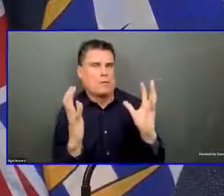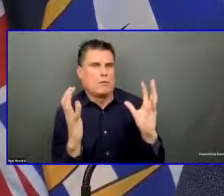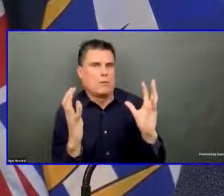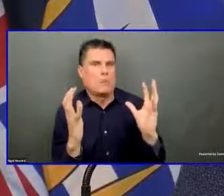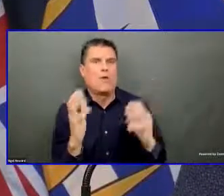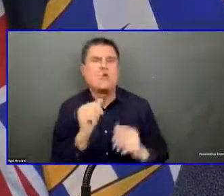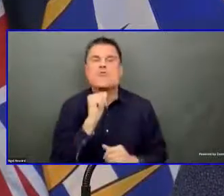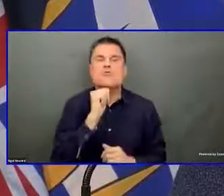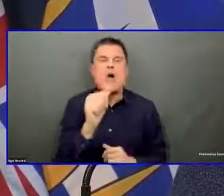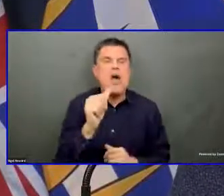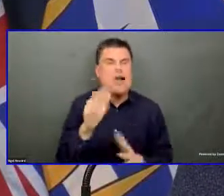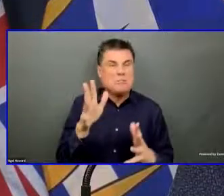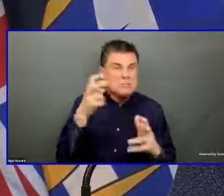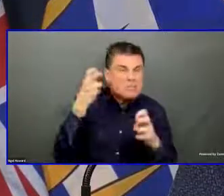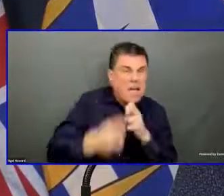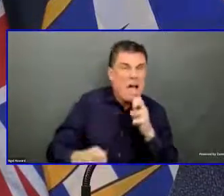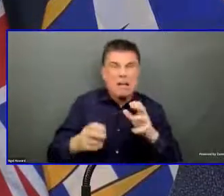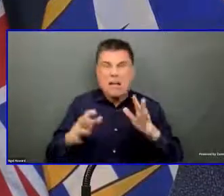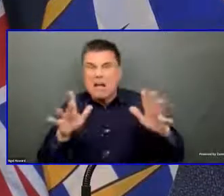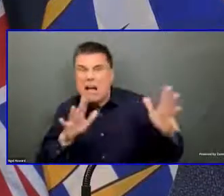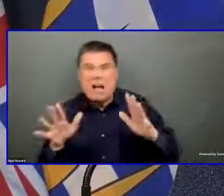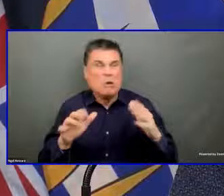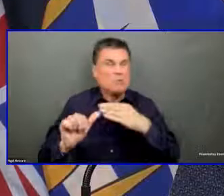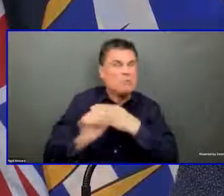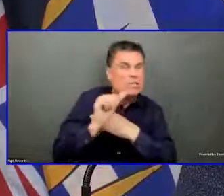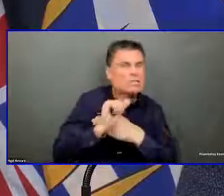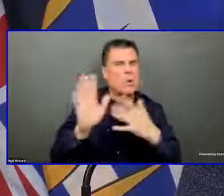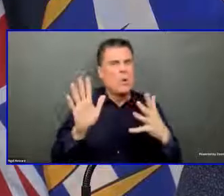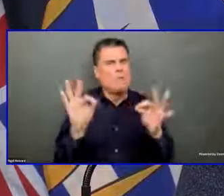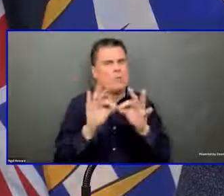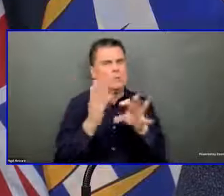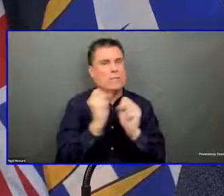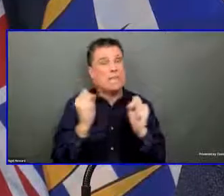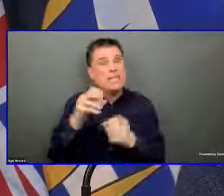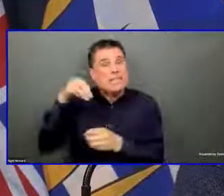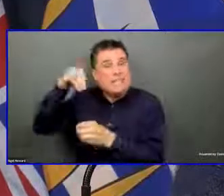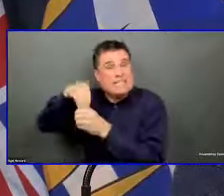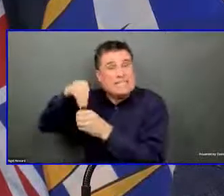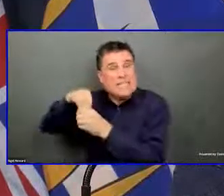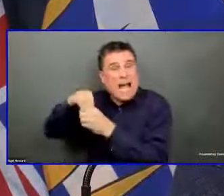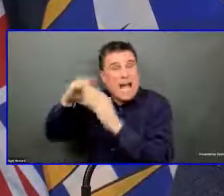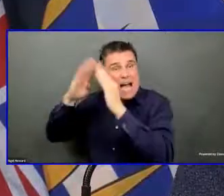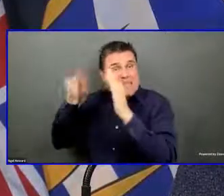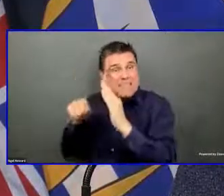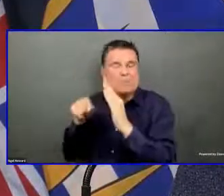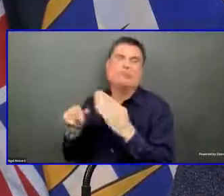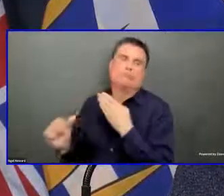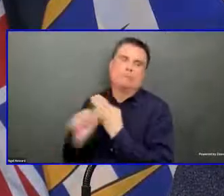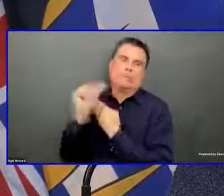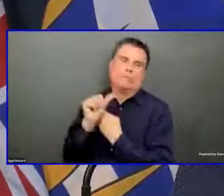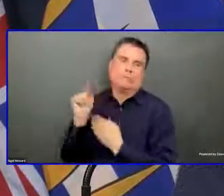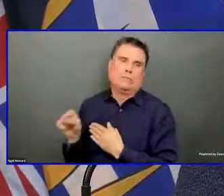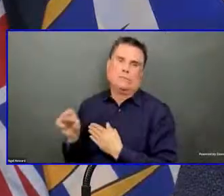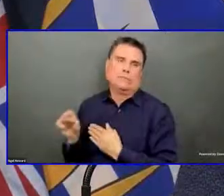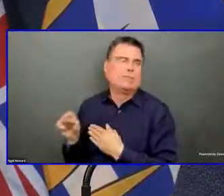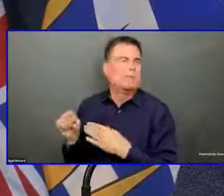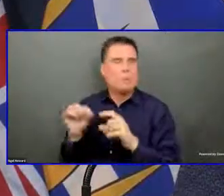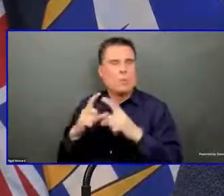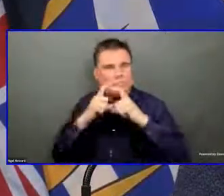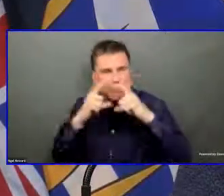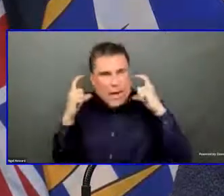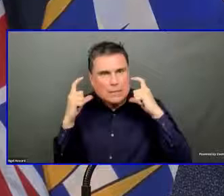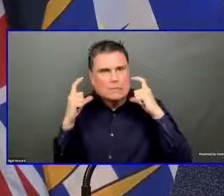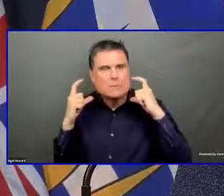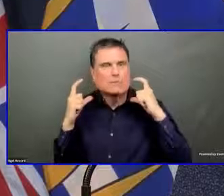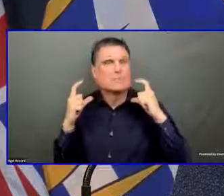back indoors on the things that we know will prevent the spread. So wearing masks, making sure you're not going if you're sick, making sure